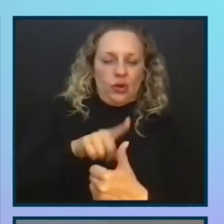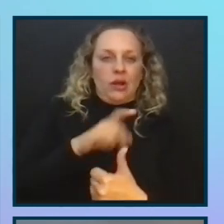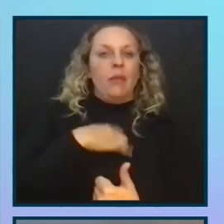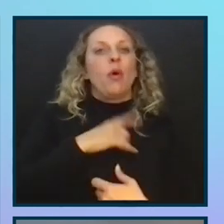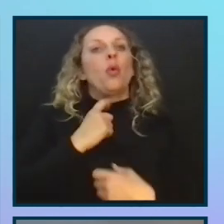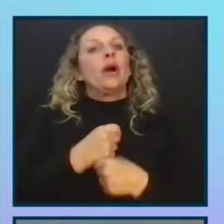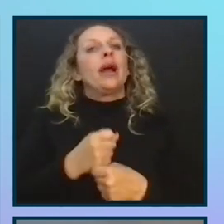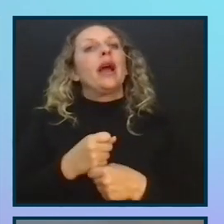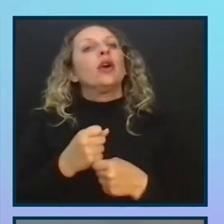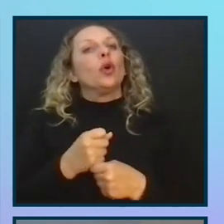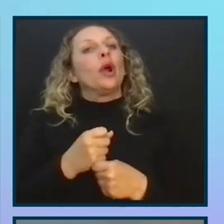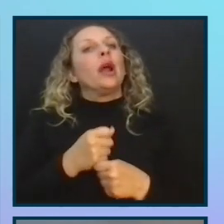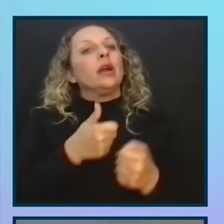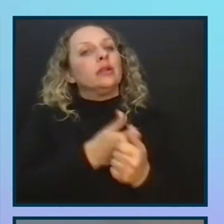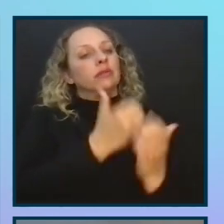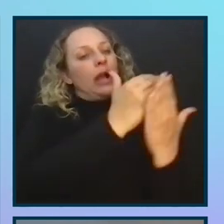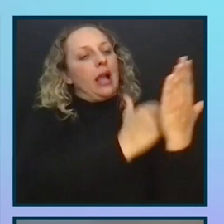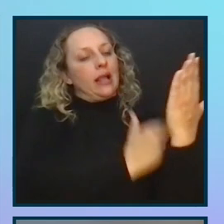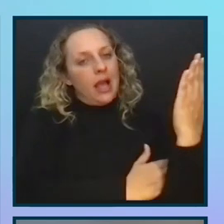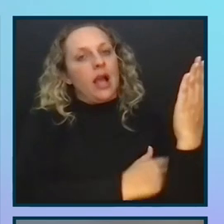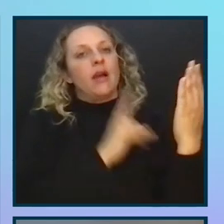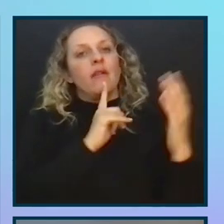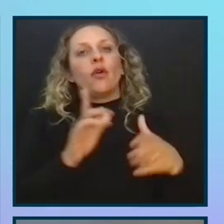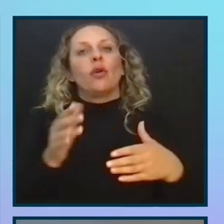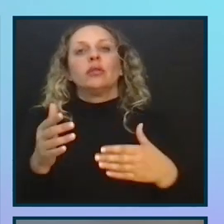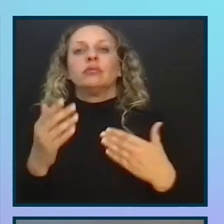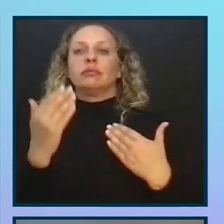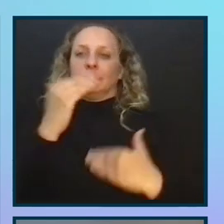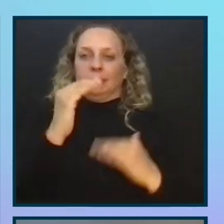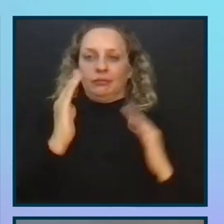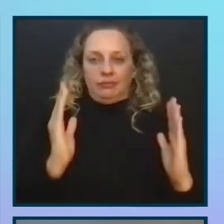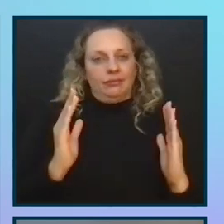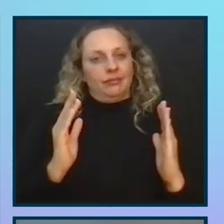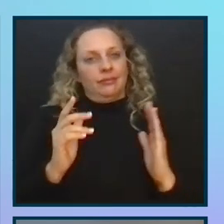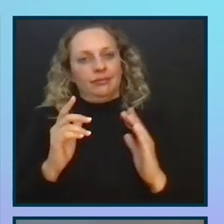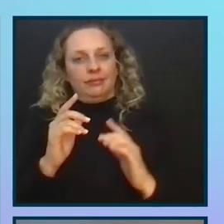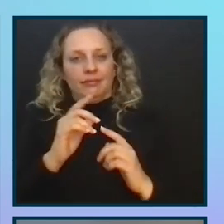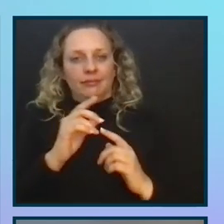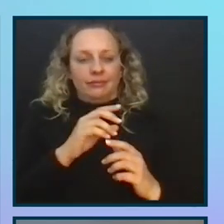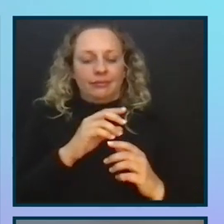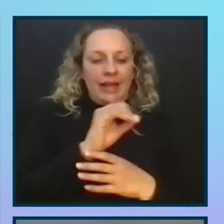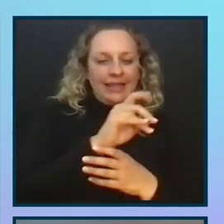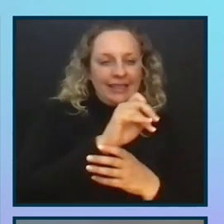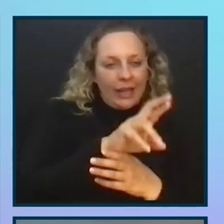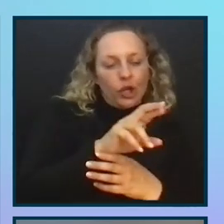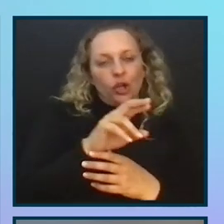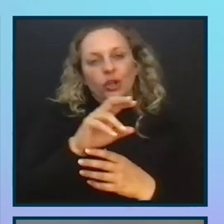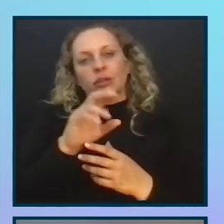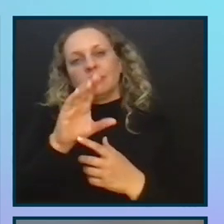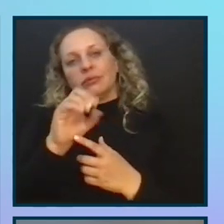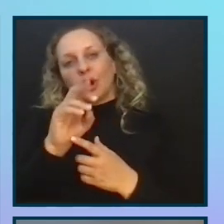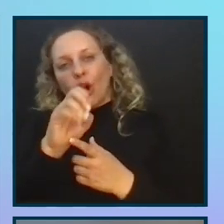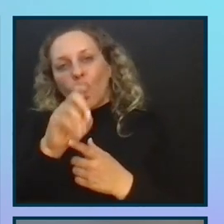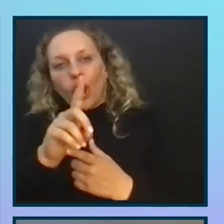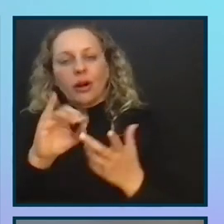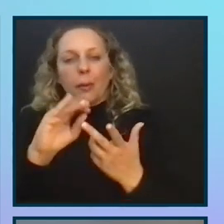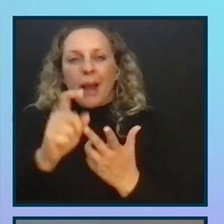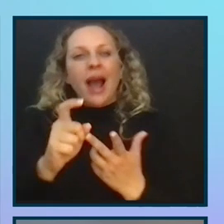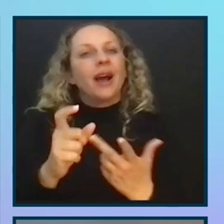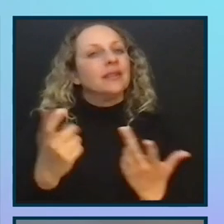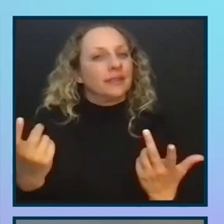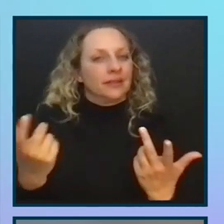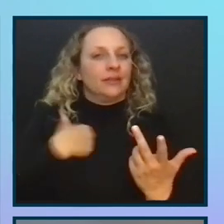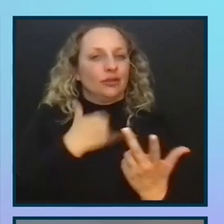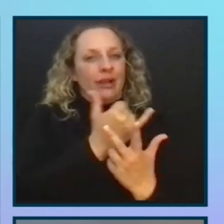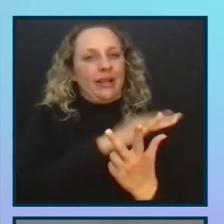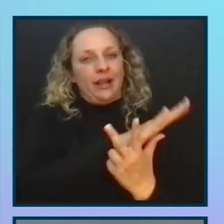create guidelines for something like a box or a container or card for all three platforms. So for this exercise, let's just focus on the